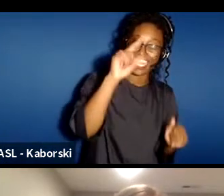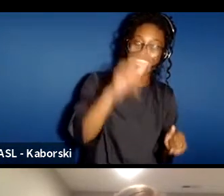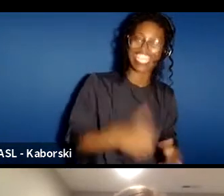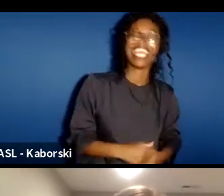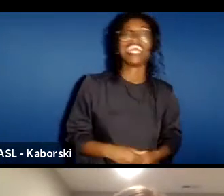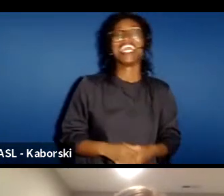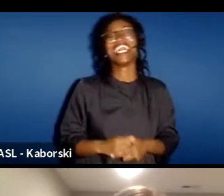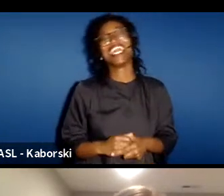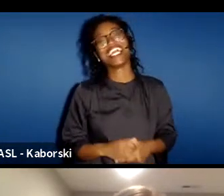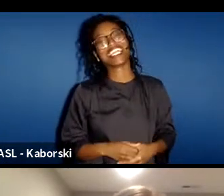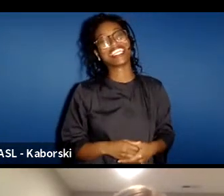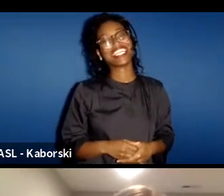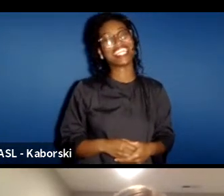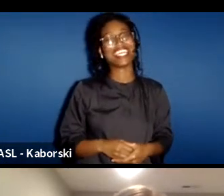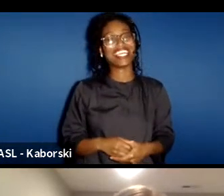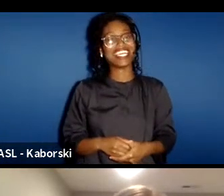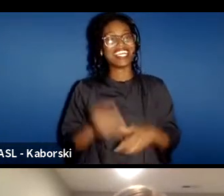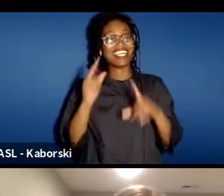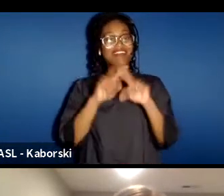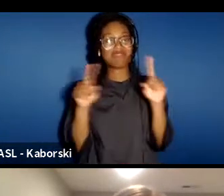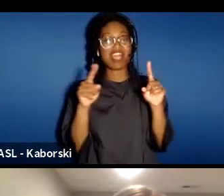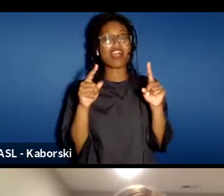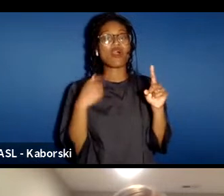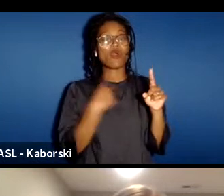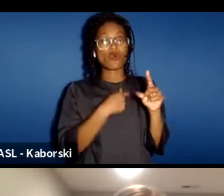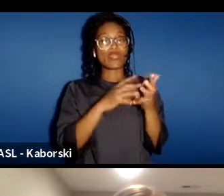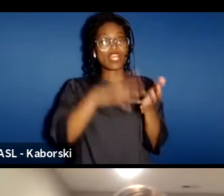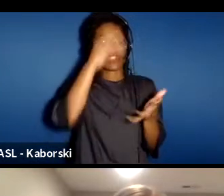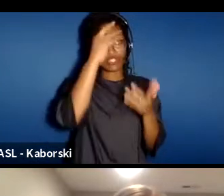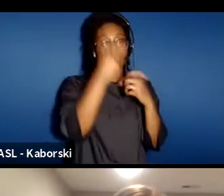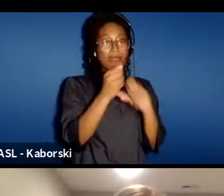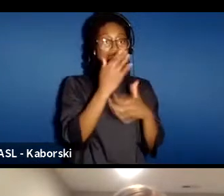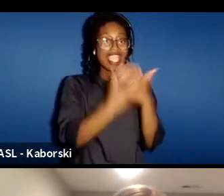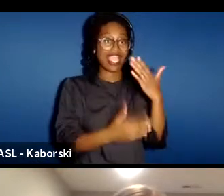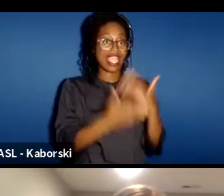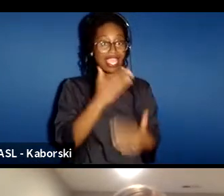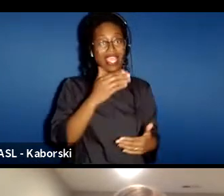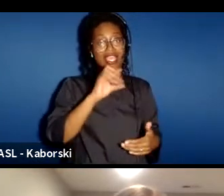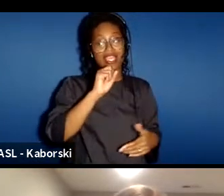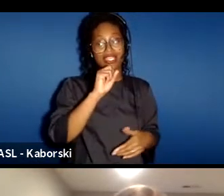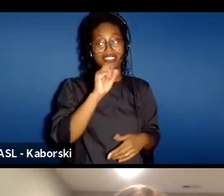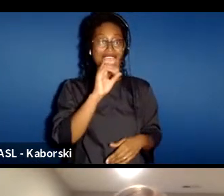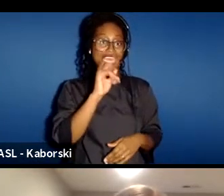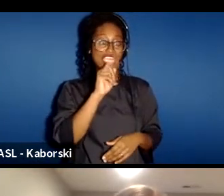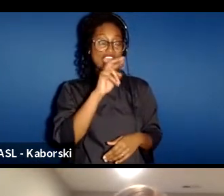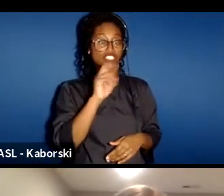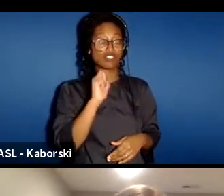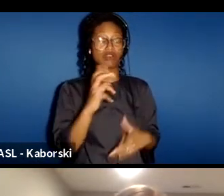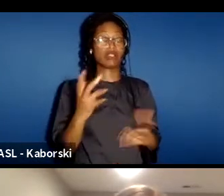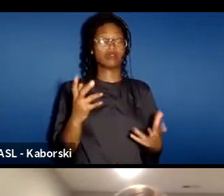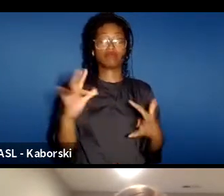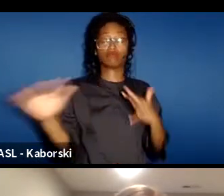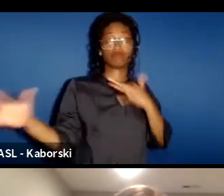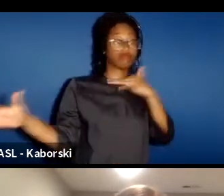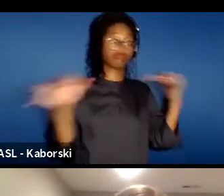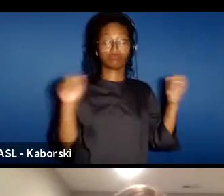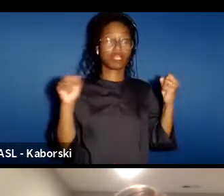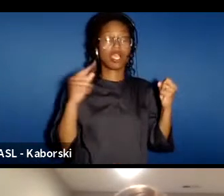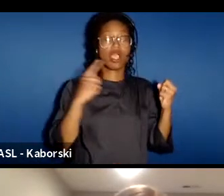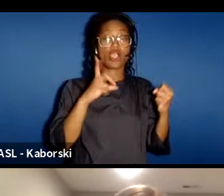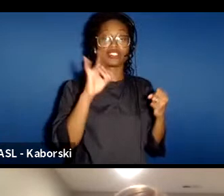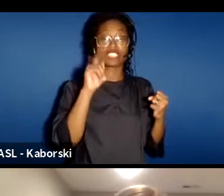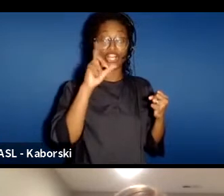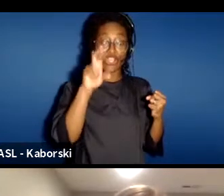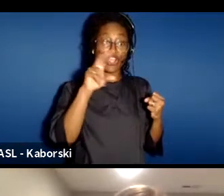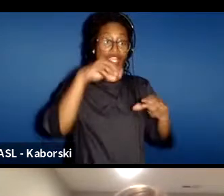But it was, we learned to make hand sanitizer at breakneck speed. We distill it ourselves in-house. We